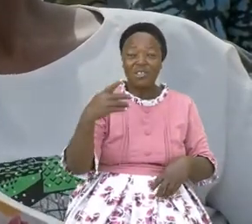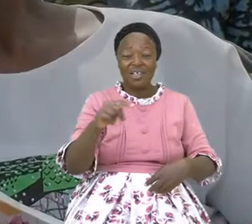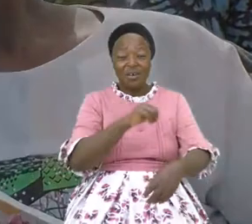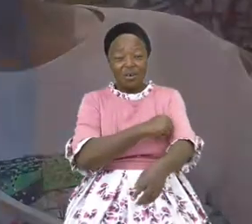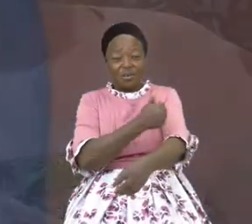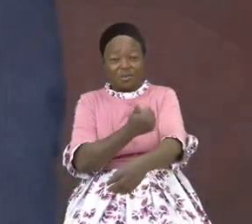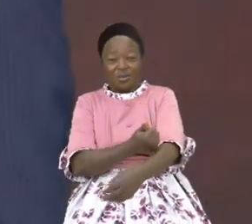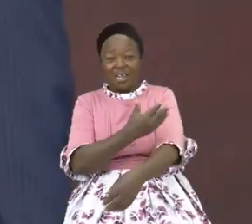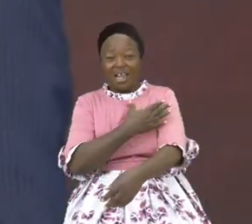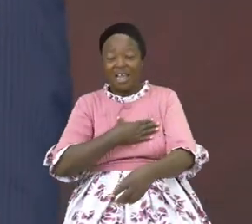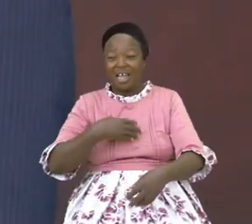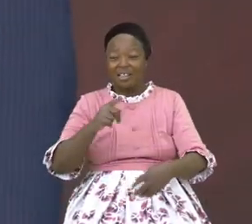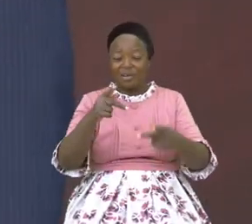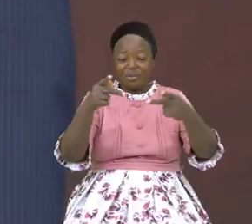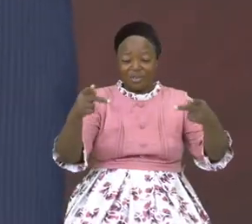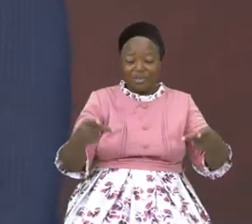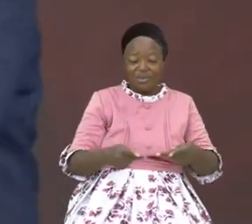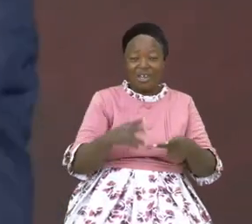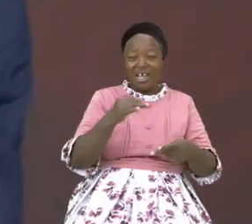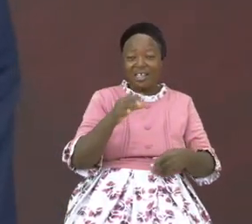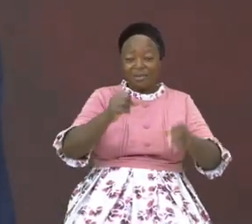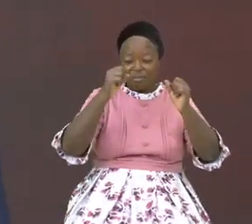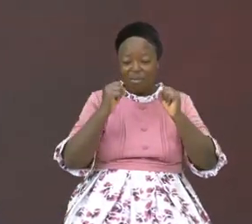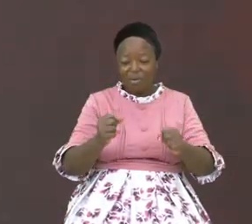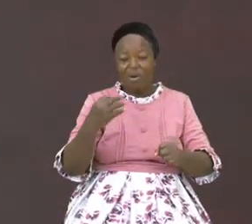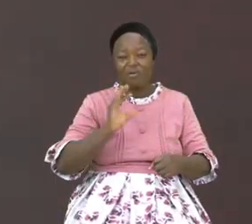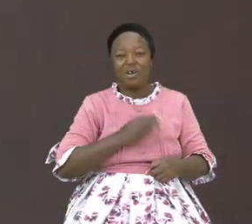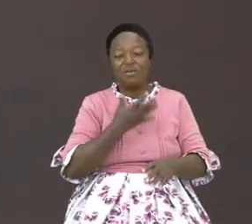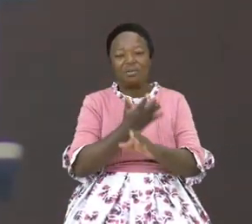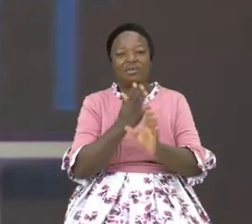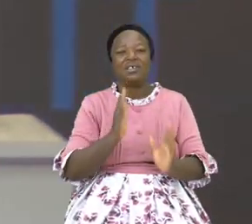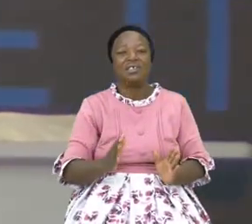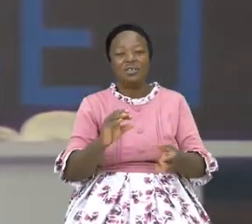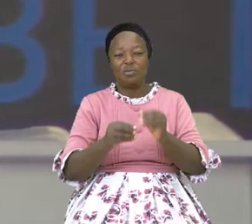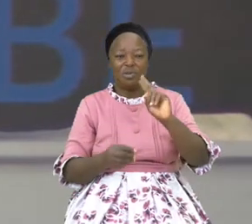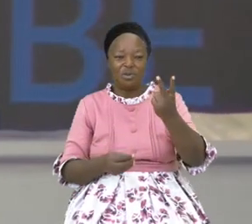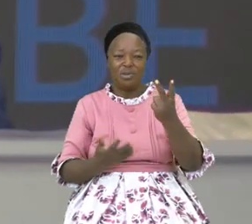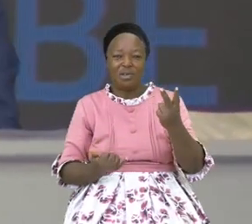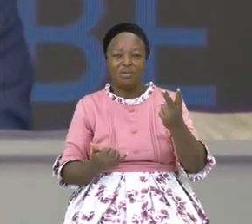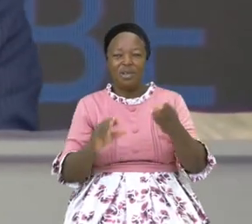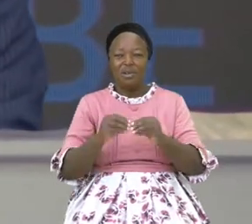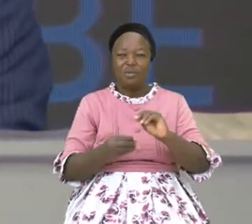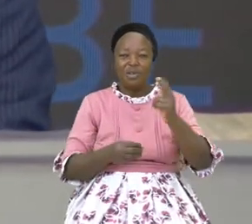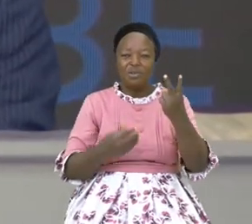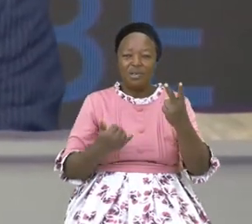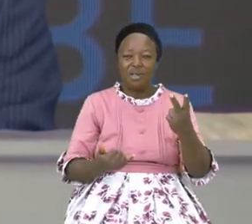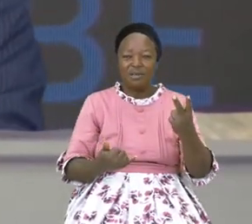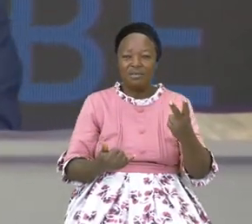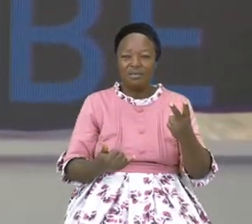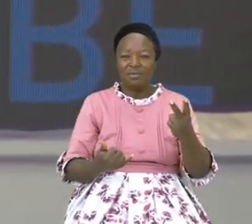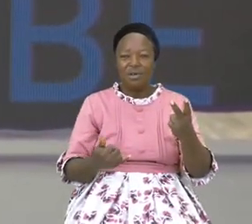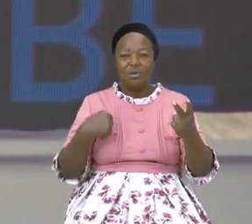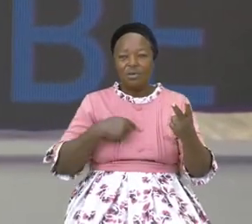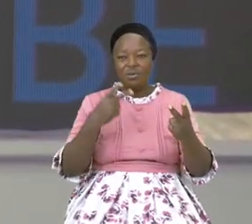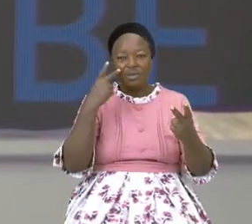the position and the power of our advocate. Look at number two there. Number two there. We're looking